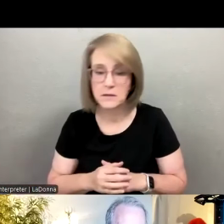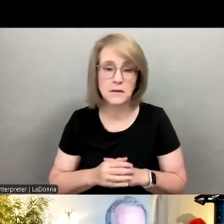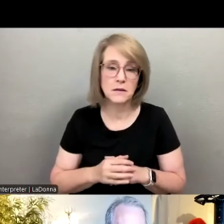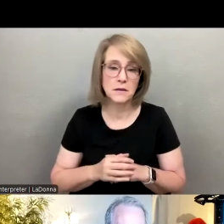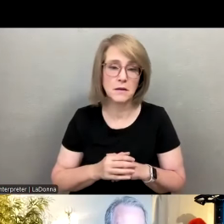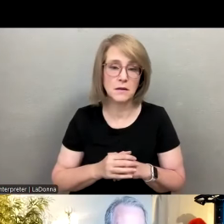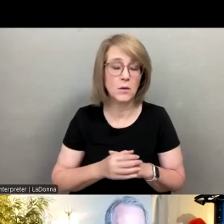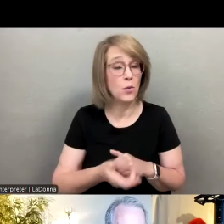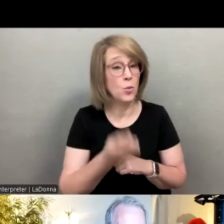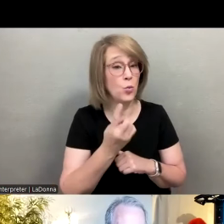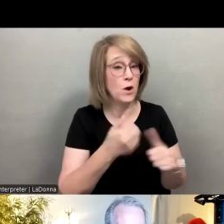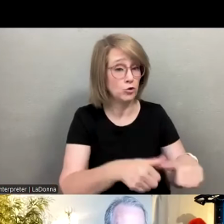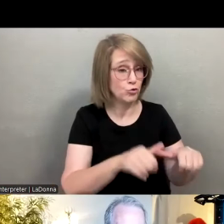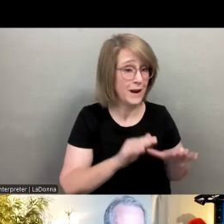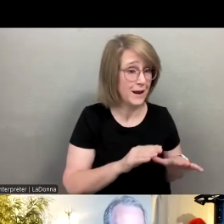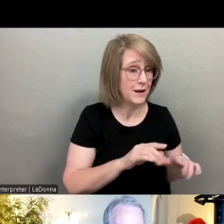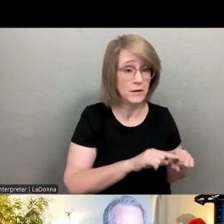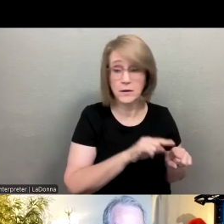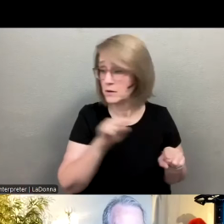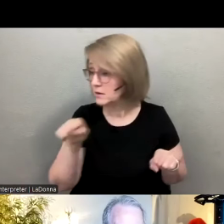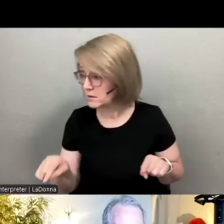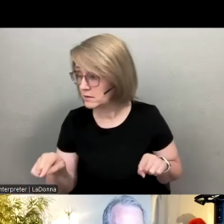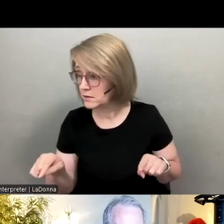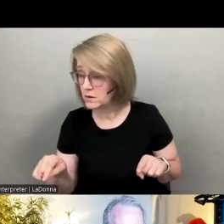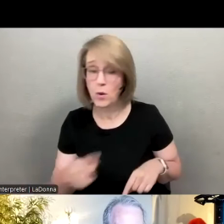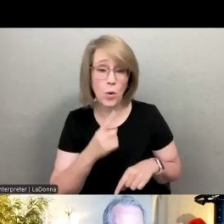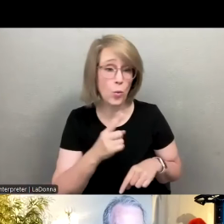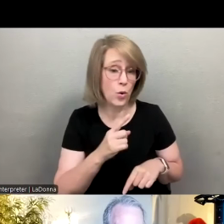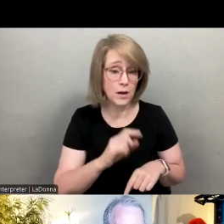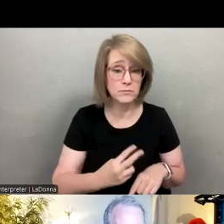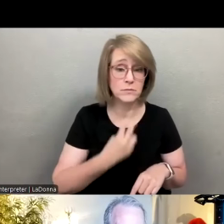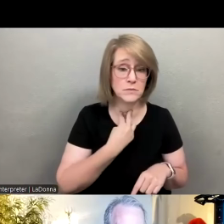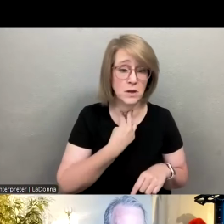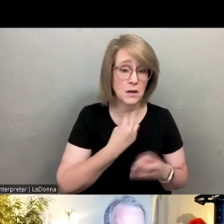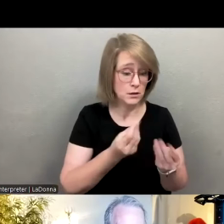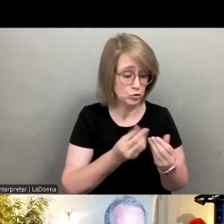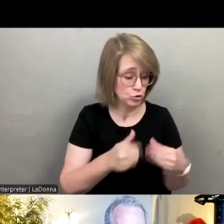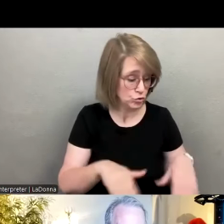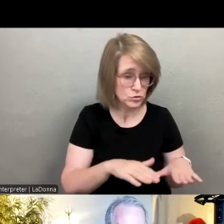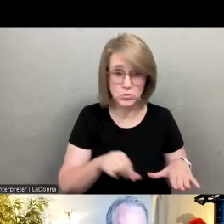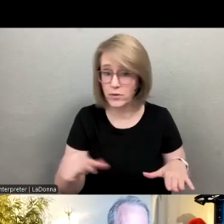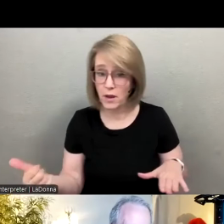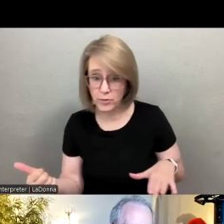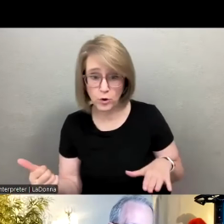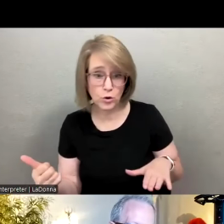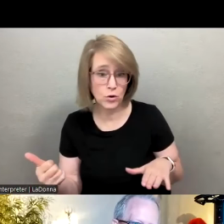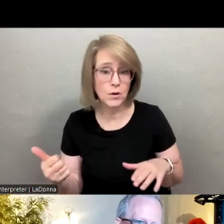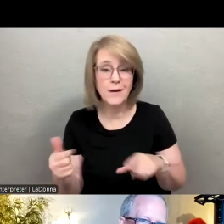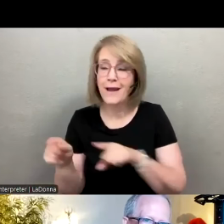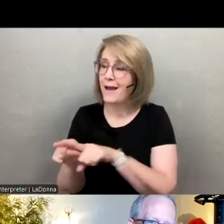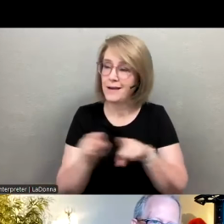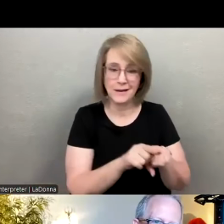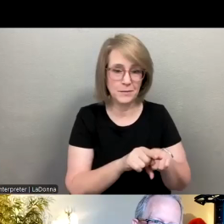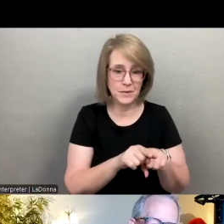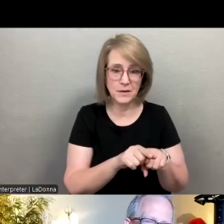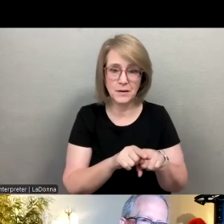grave to another, one bound in dirt while the other wakes to face his every day. How different is death from my